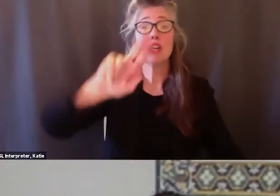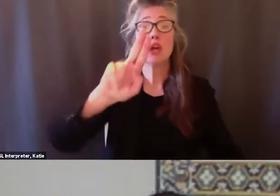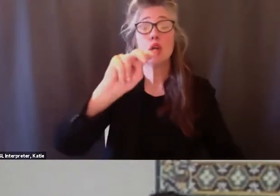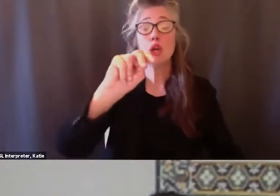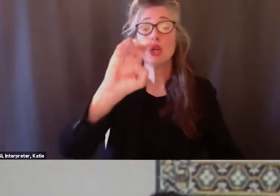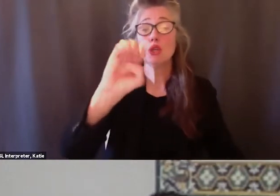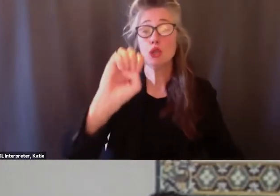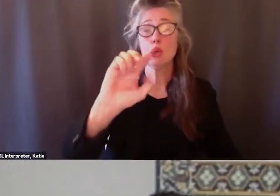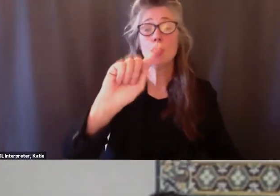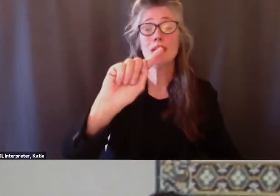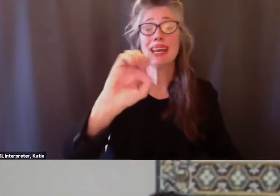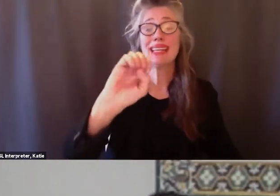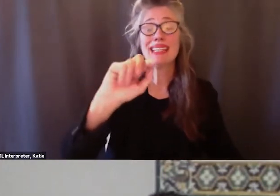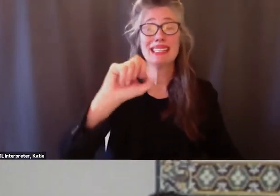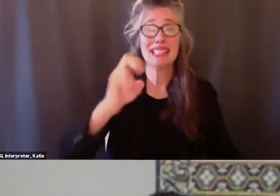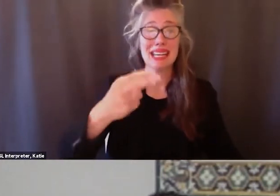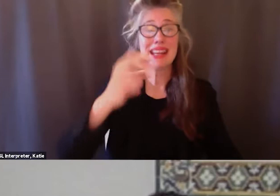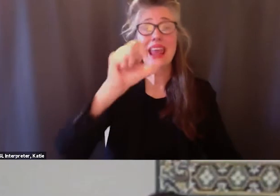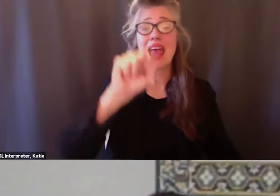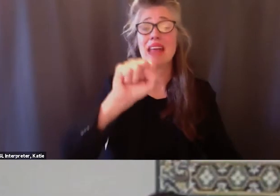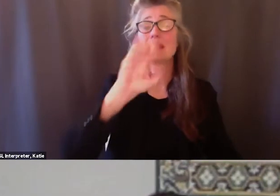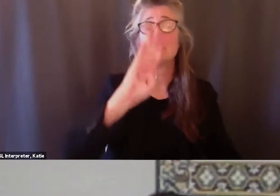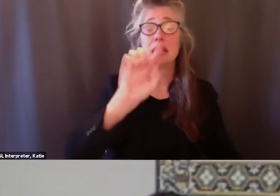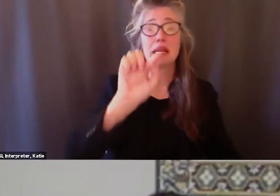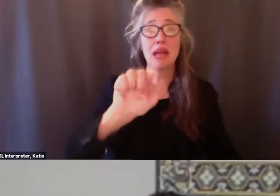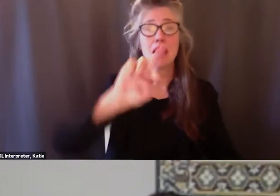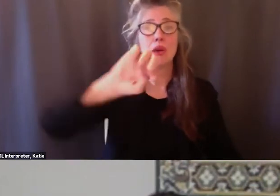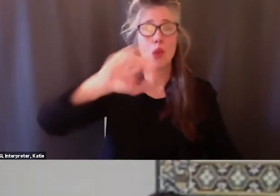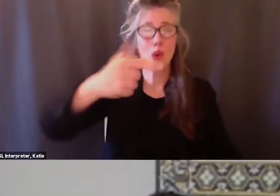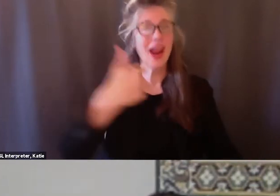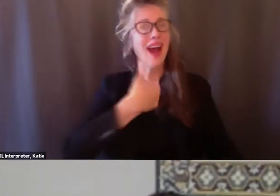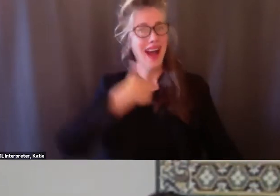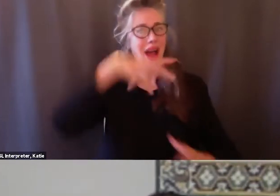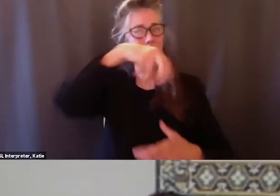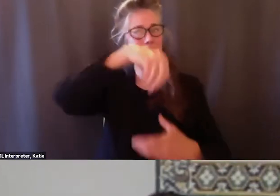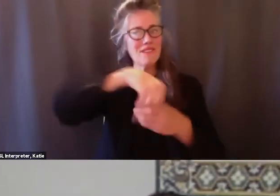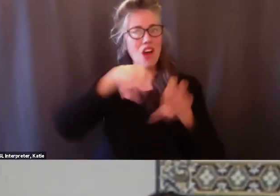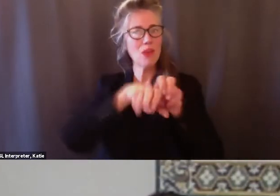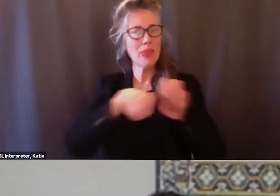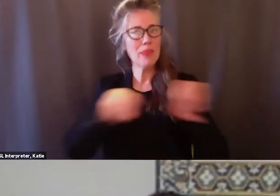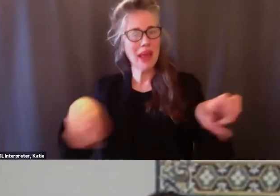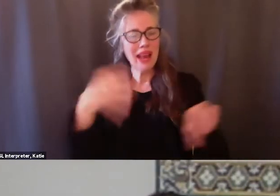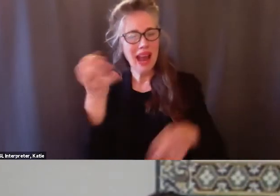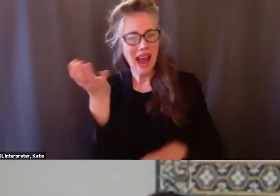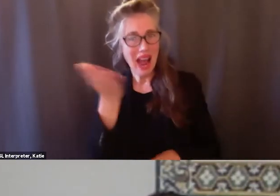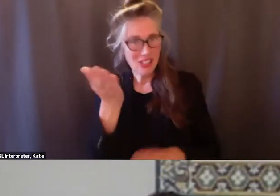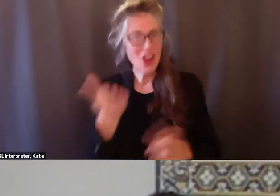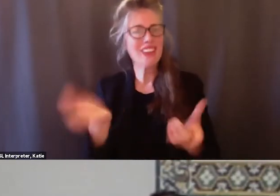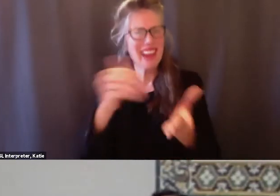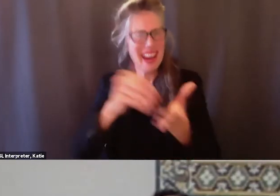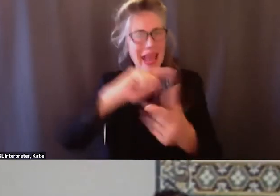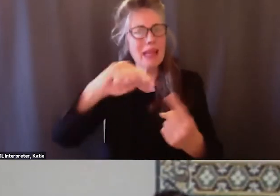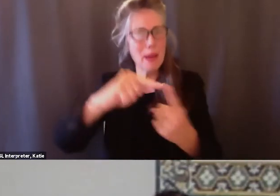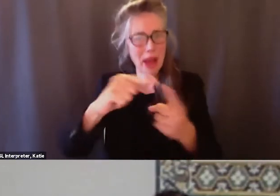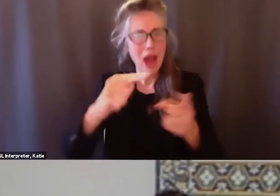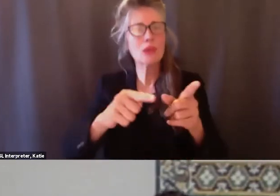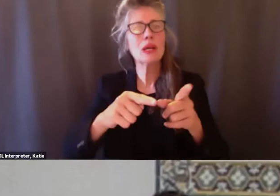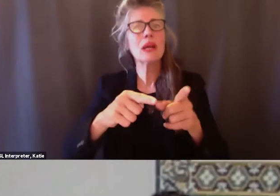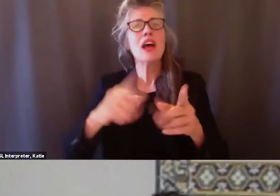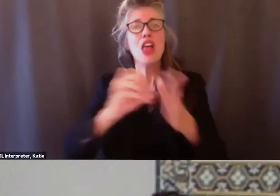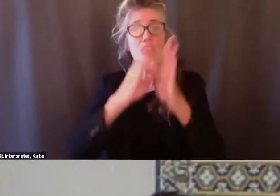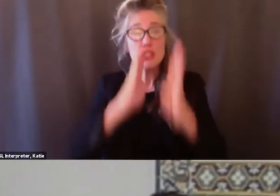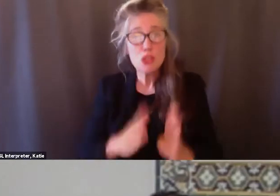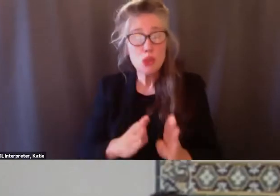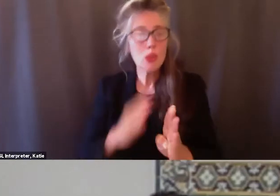juneteenthsb.org, and you can see panel discussions. I had the opportunity to get on a panel discussion where I talked about the ecosystem, so I was still bringing